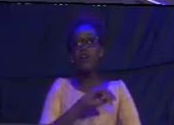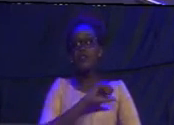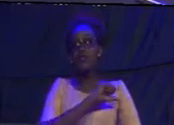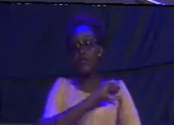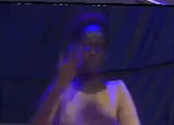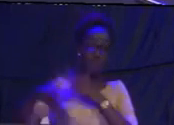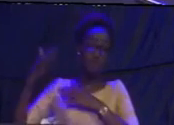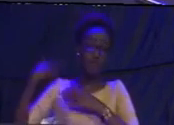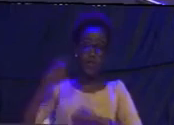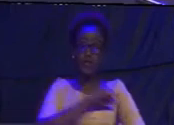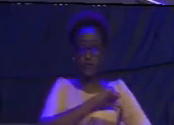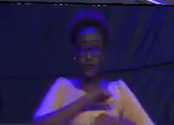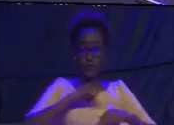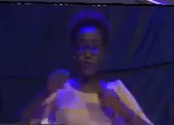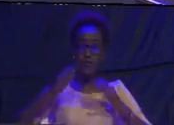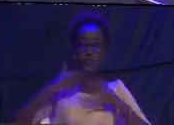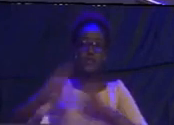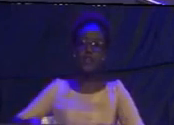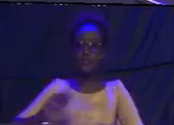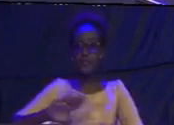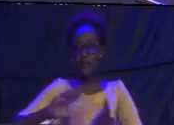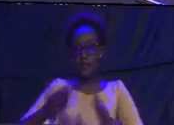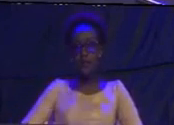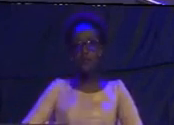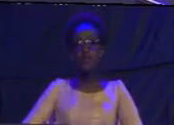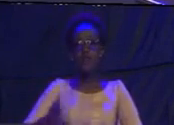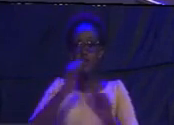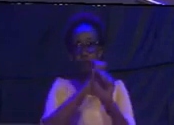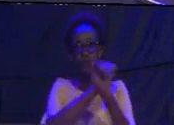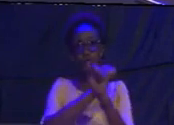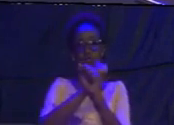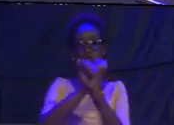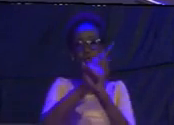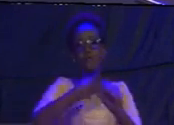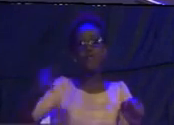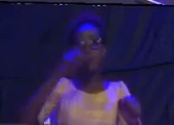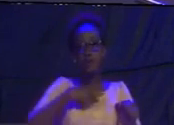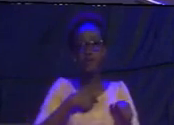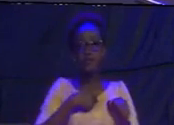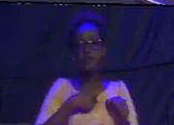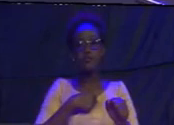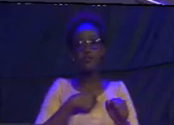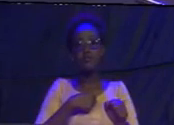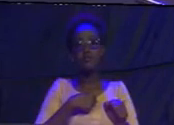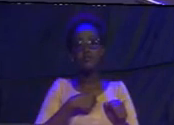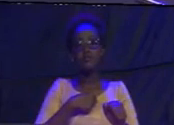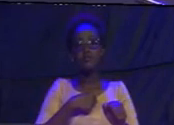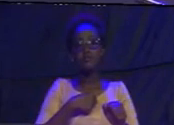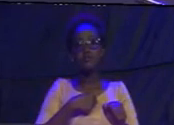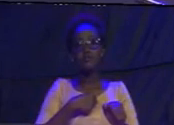River to deliver us into the hand of the Amorites? You protected